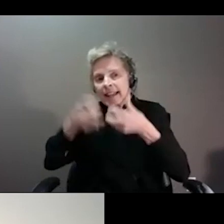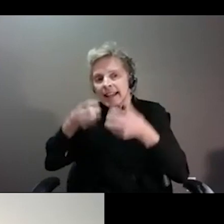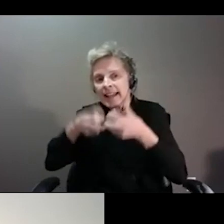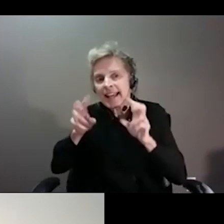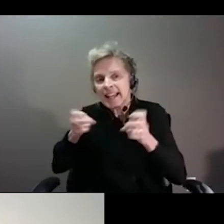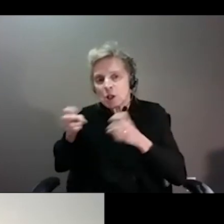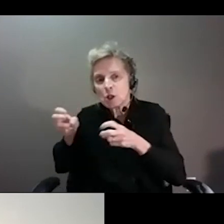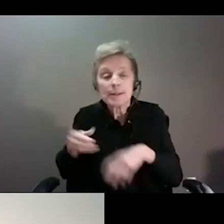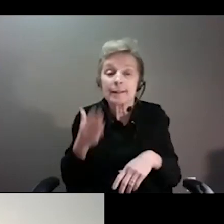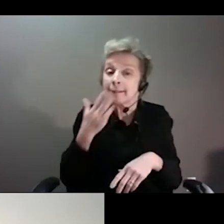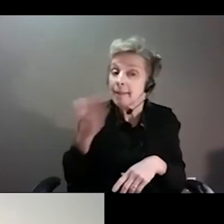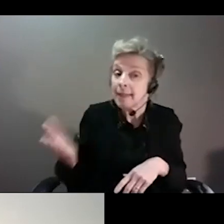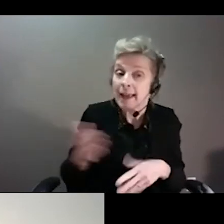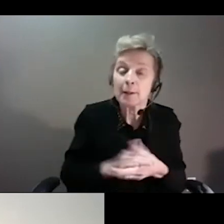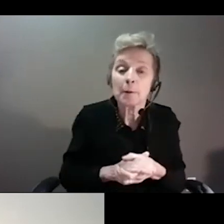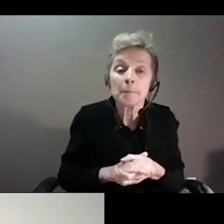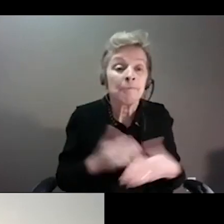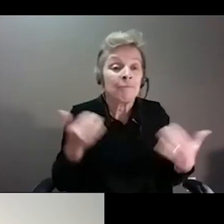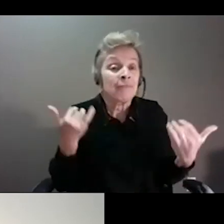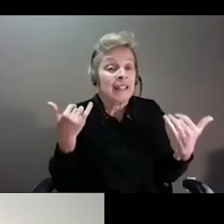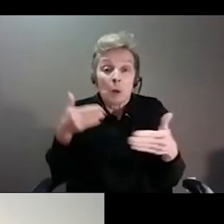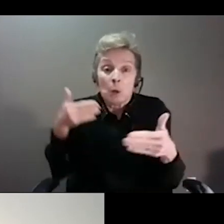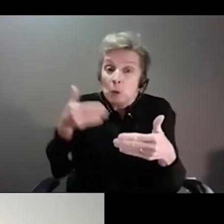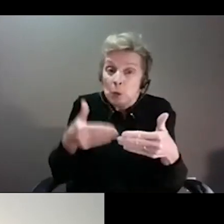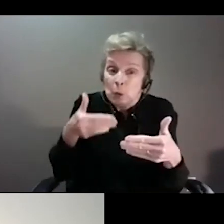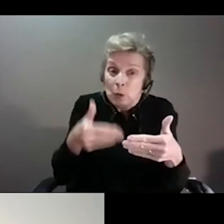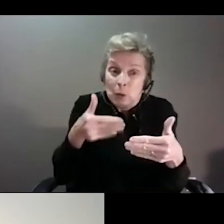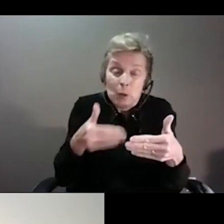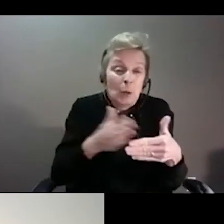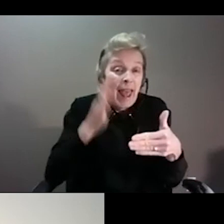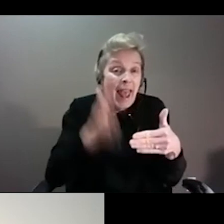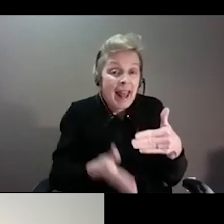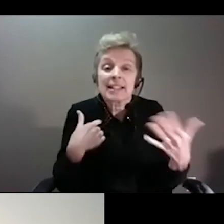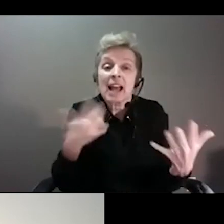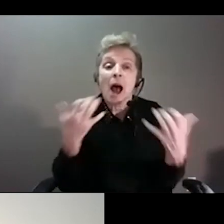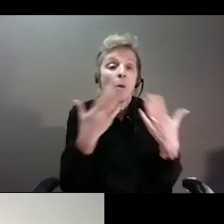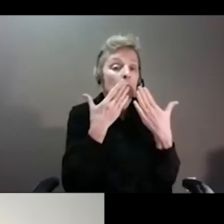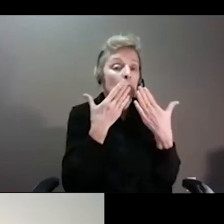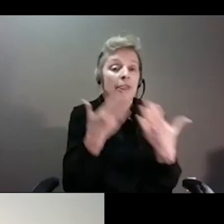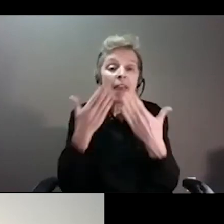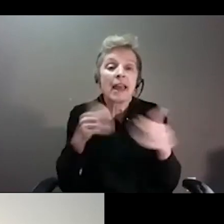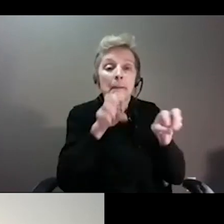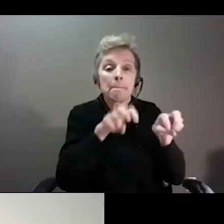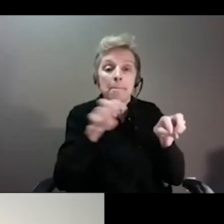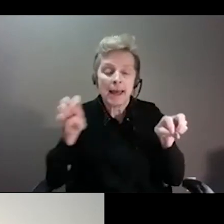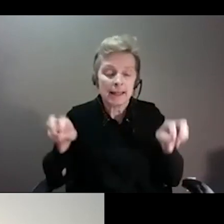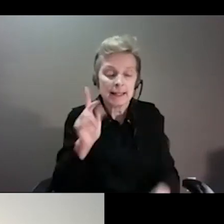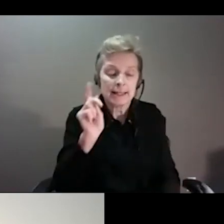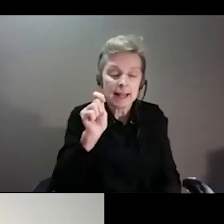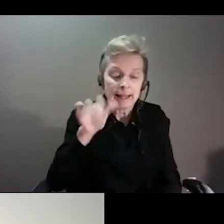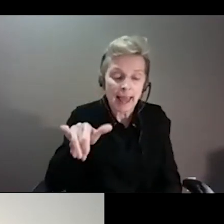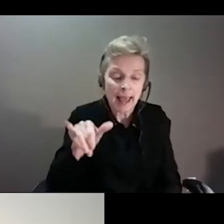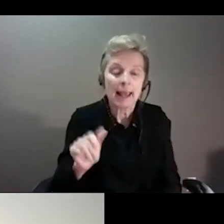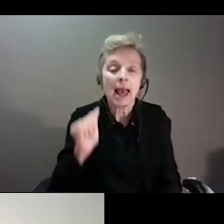for that insightful comment. So we are nearing the end of our session. So I just wanted to thank our panelists, Kay,